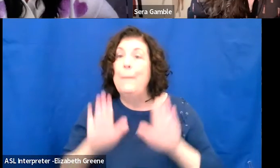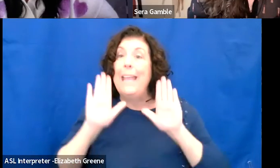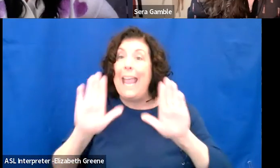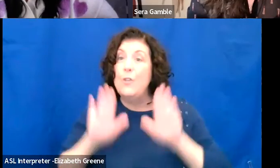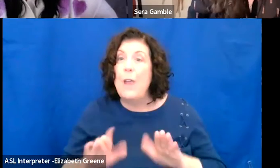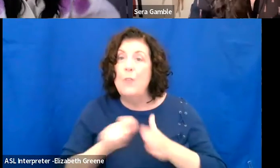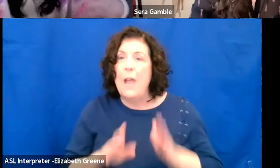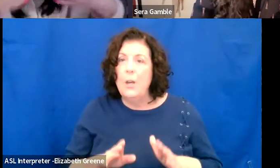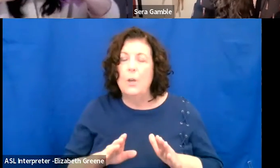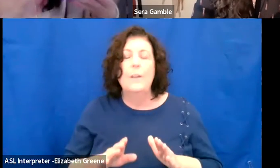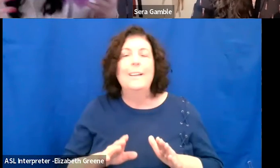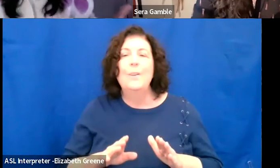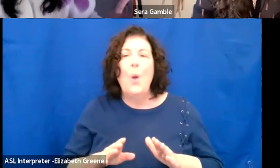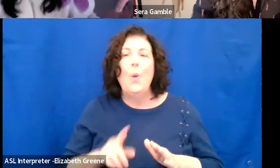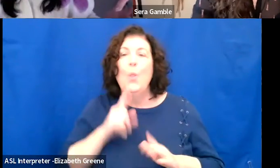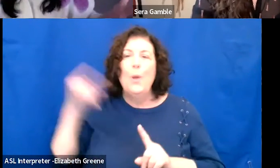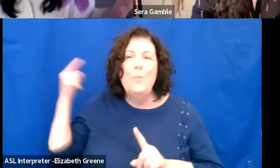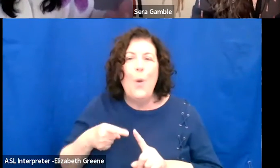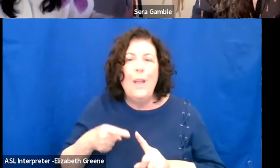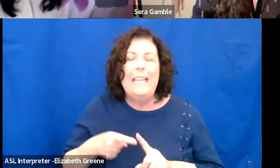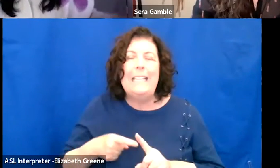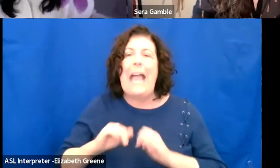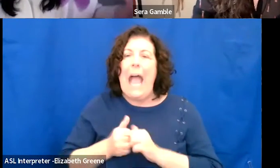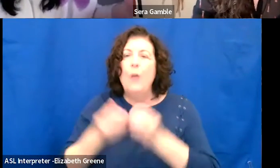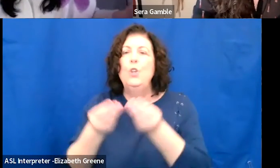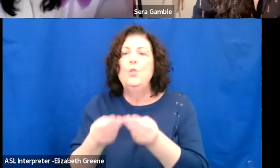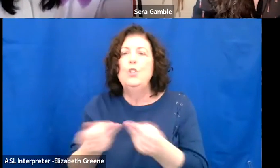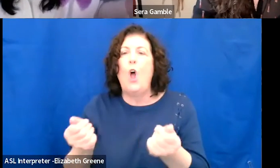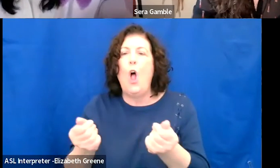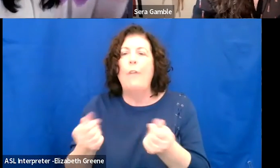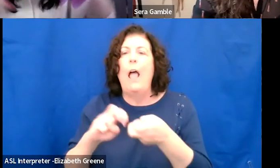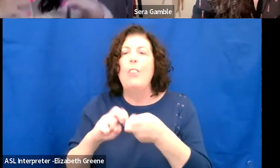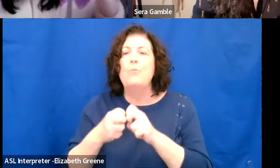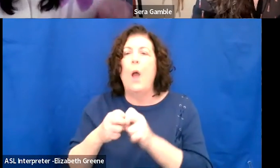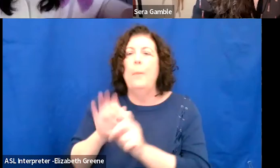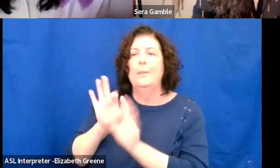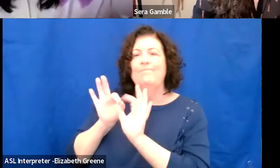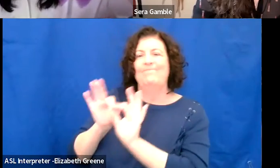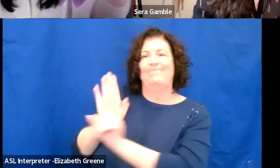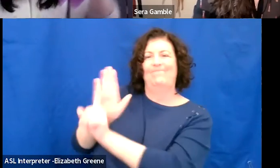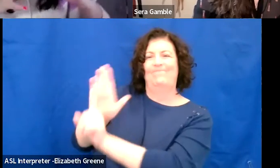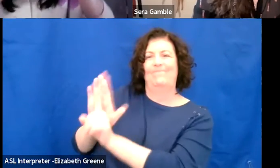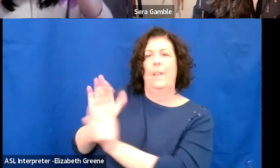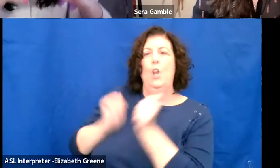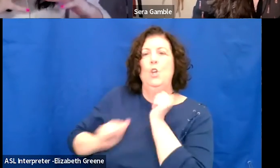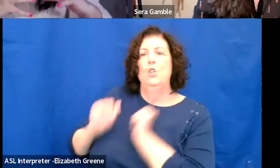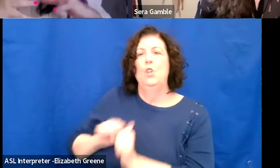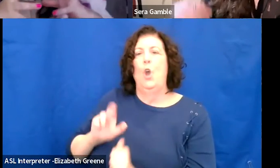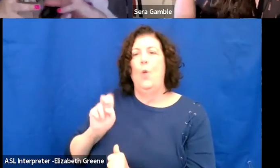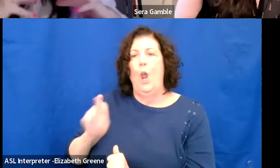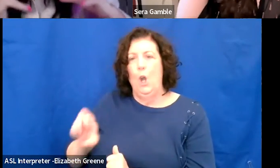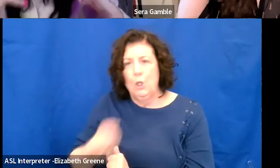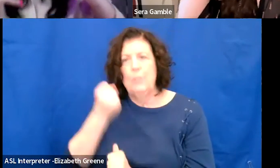problem. And I think I think us as showrunners are like, how can we gather, how can we assemble the Avengers of